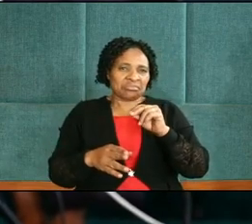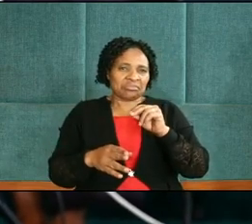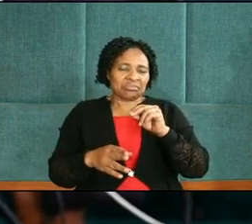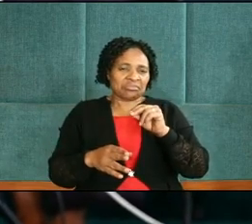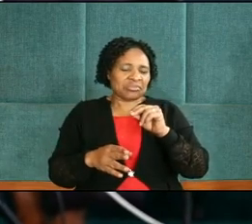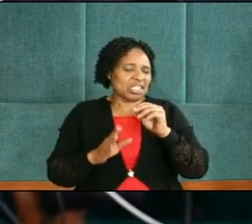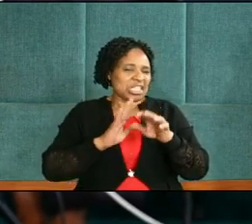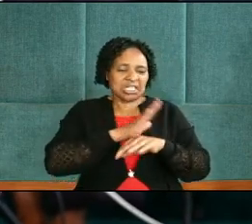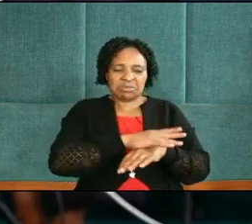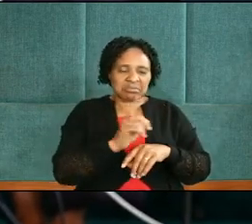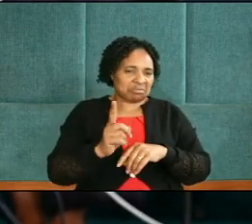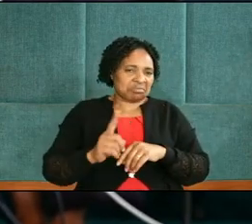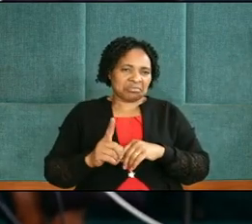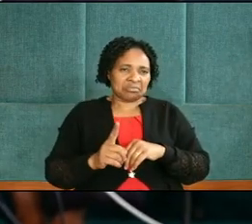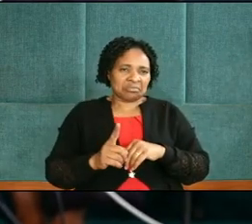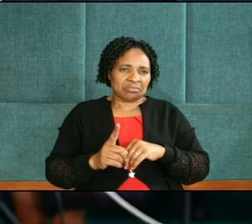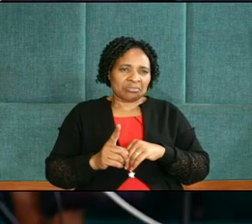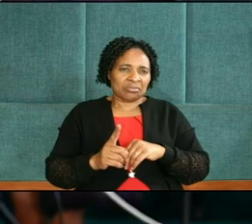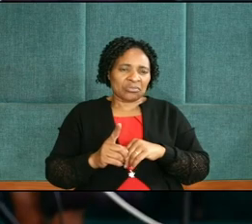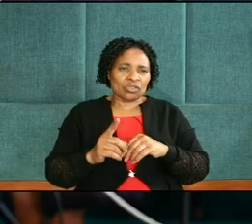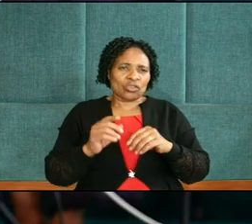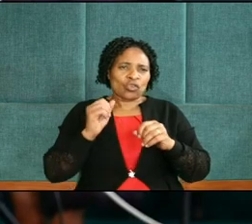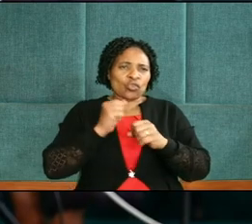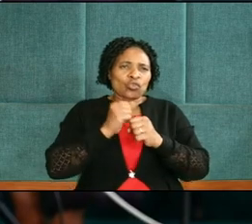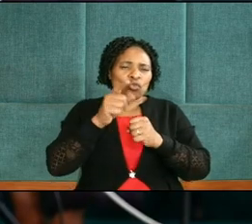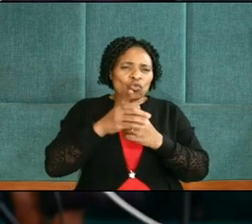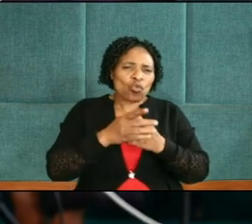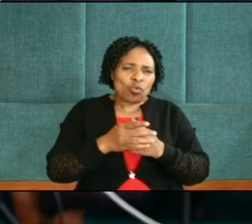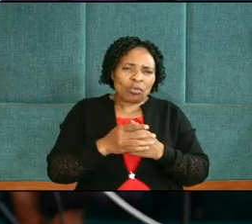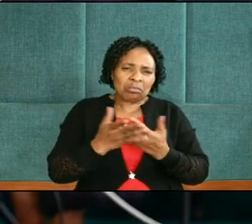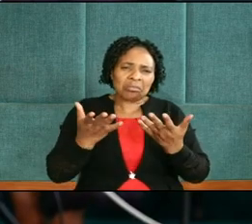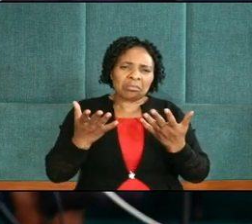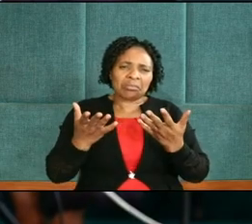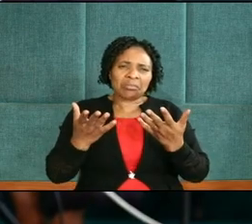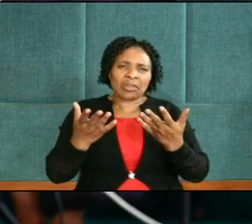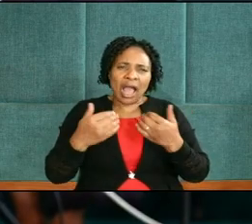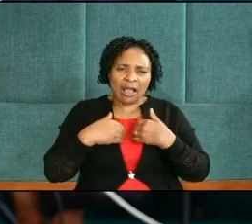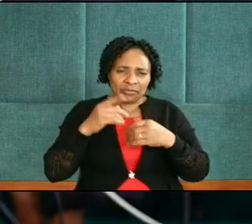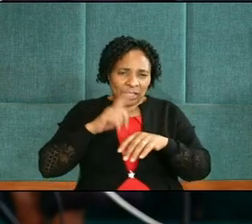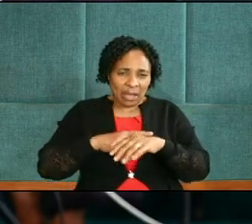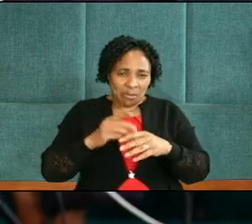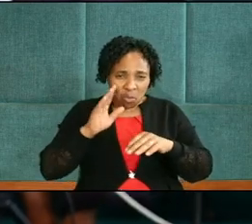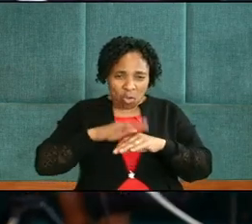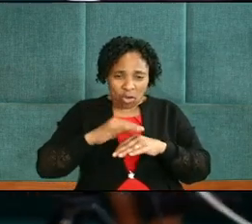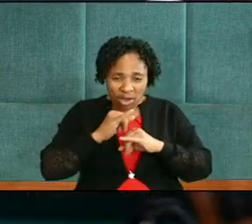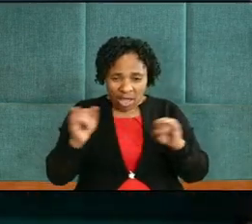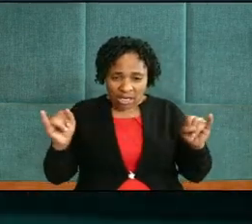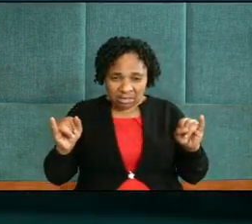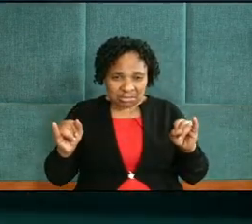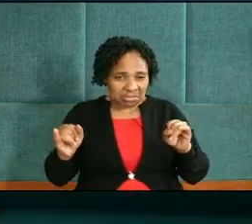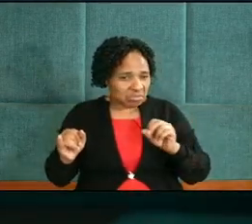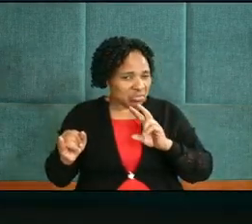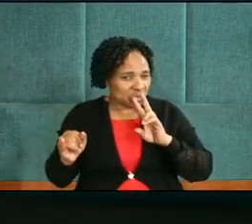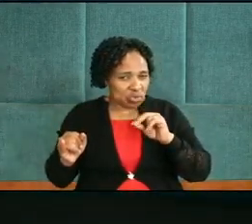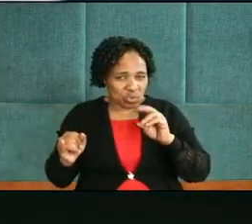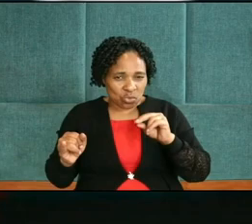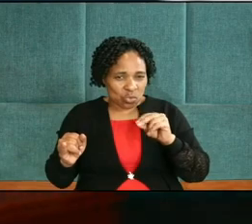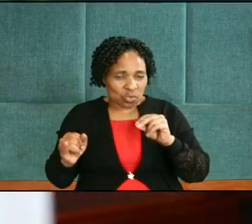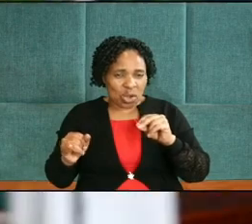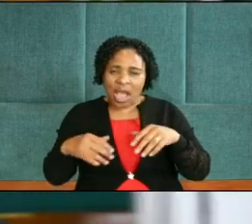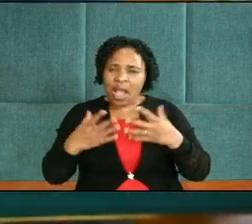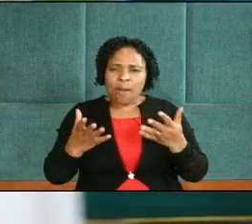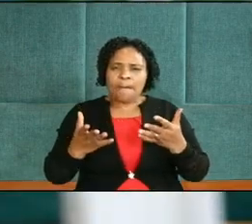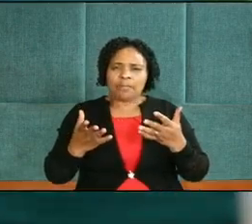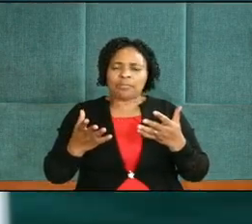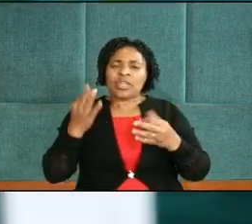you the deposit on the soul. Do you have to tarry all night? No. How do you get it? If